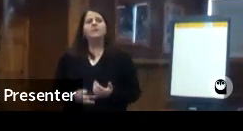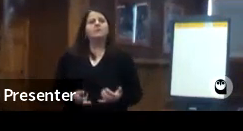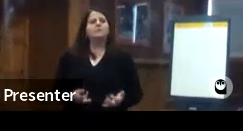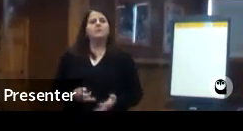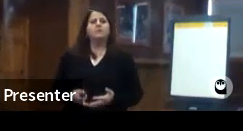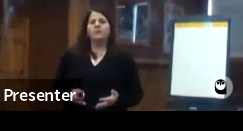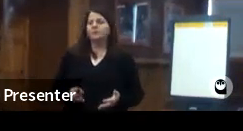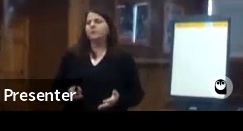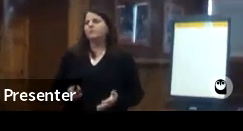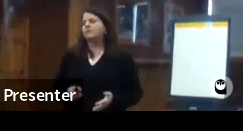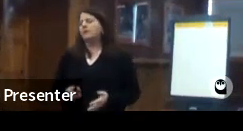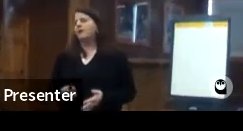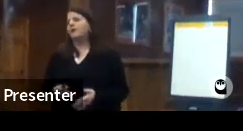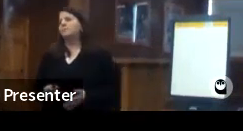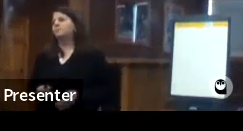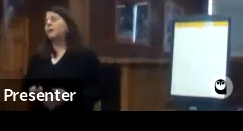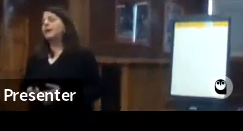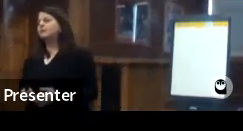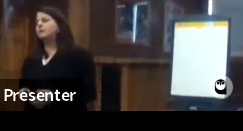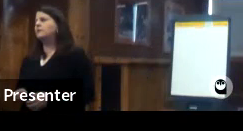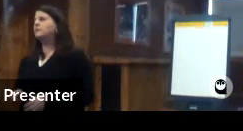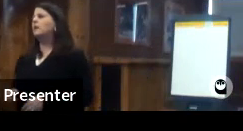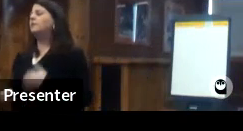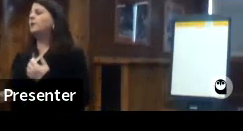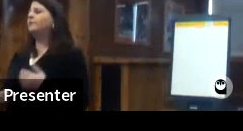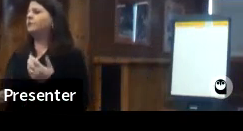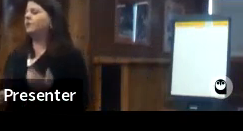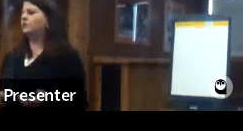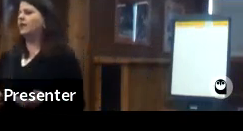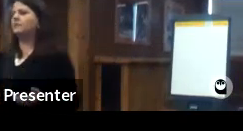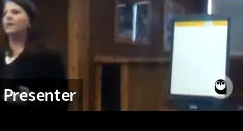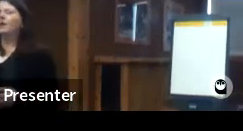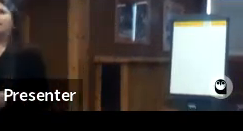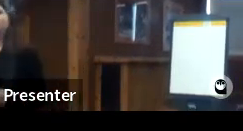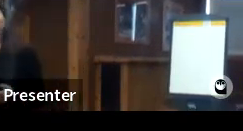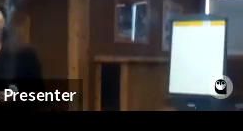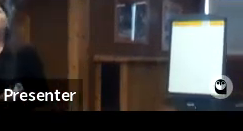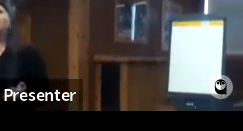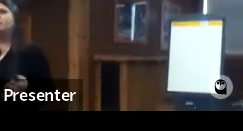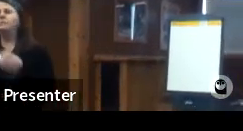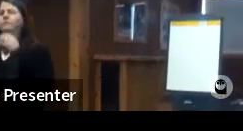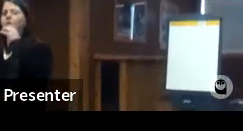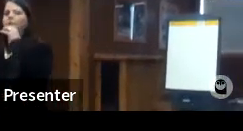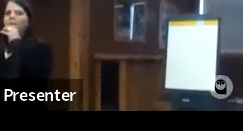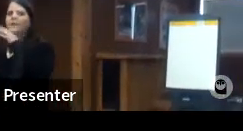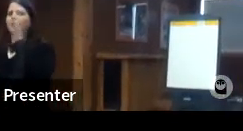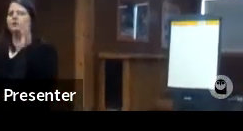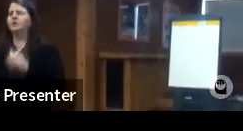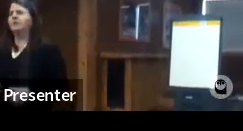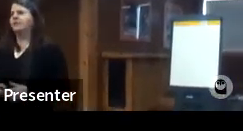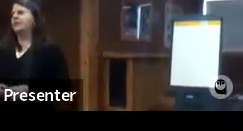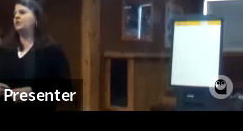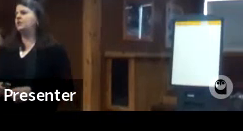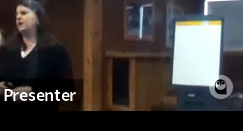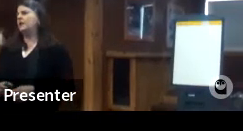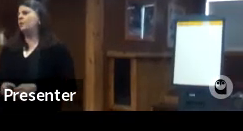addressed, misconceptions, biases that we have to address. I was talking to my mom, I talked to